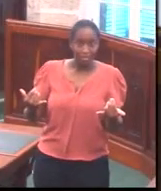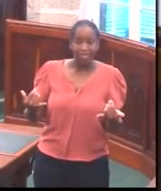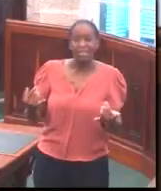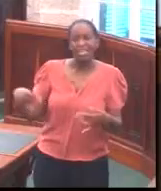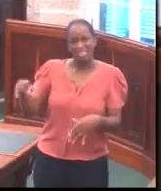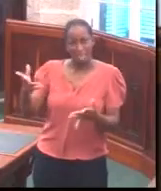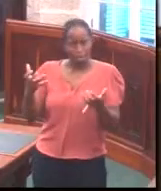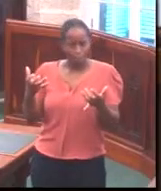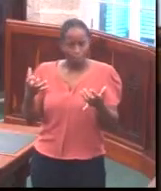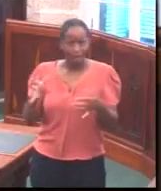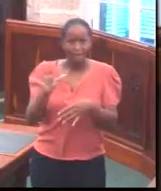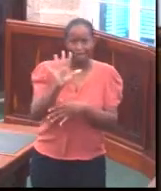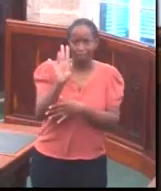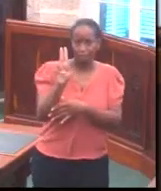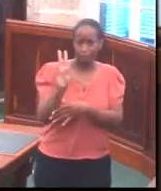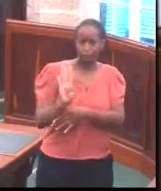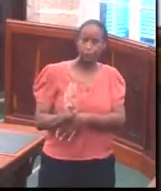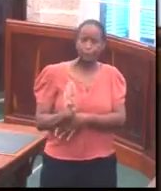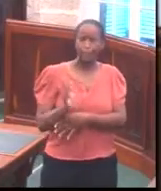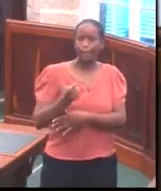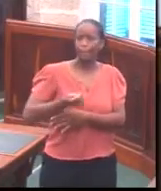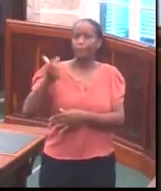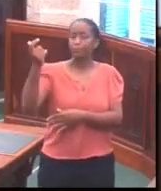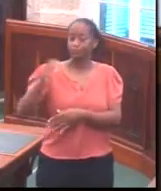Let me deal with 52B then, sir.